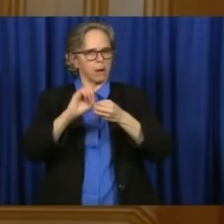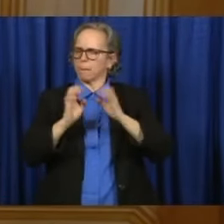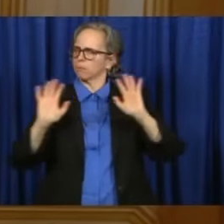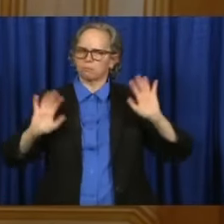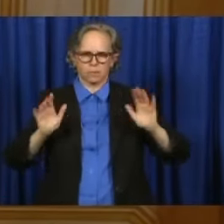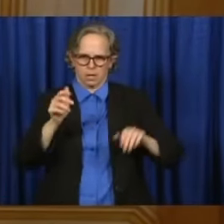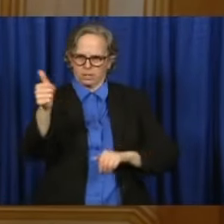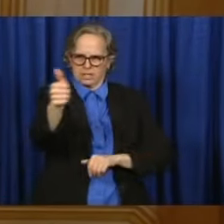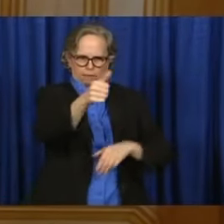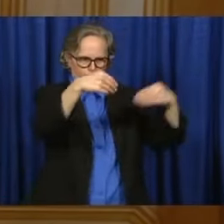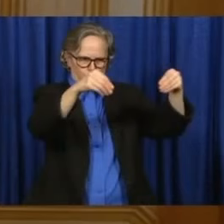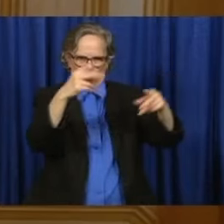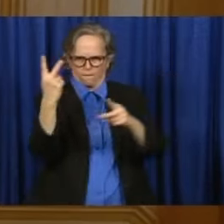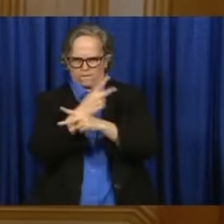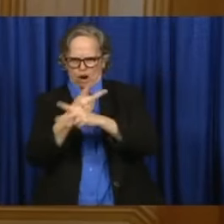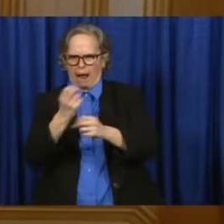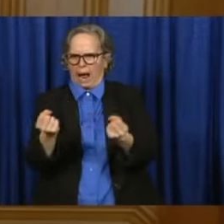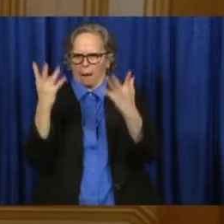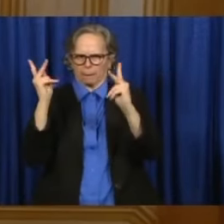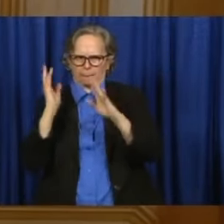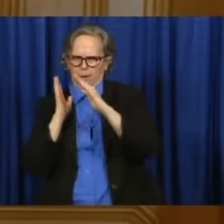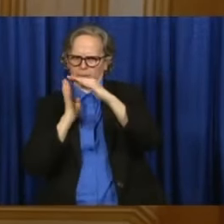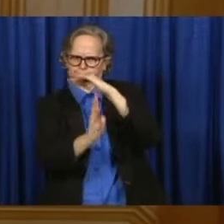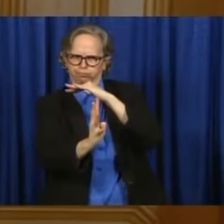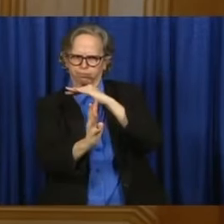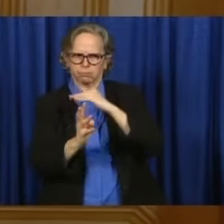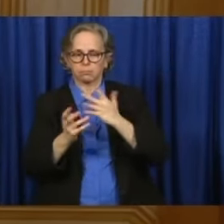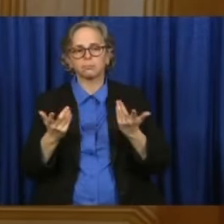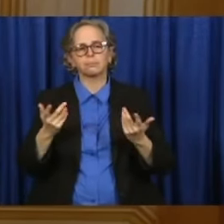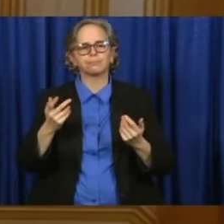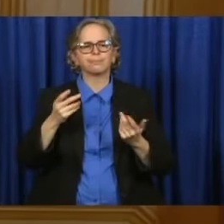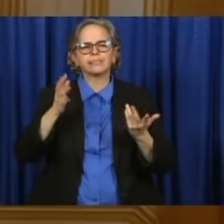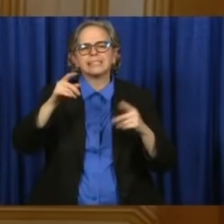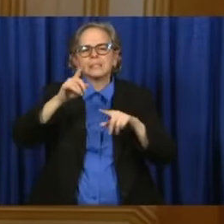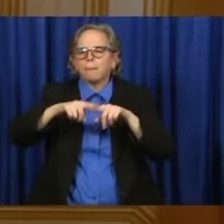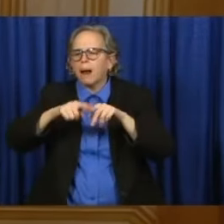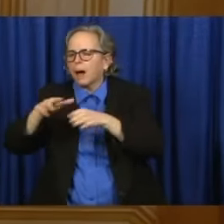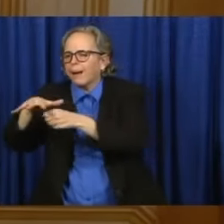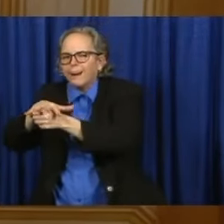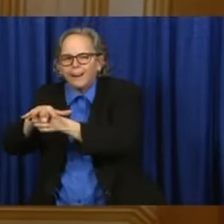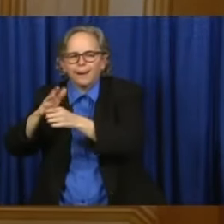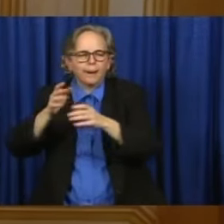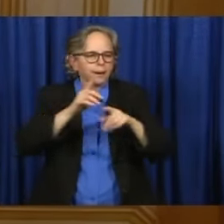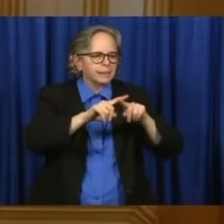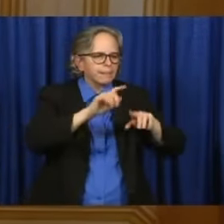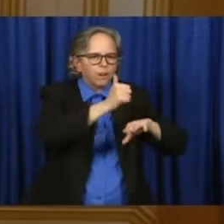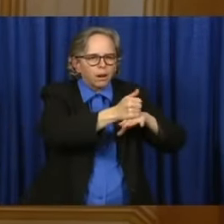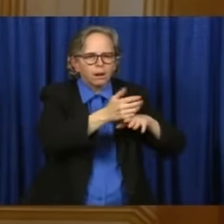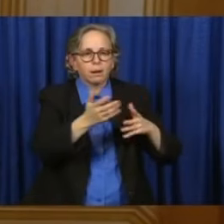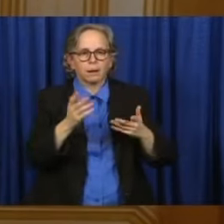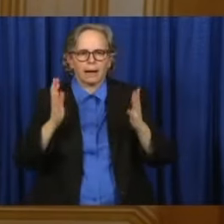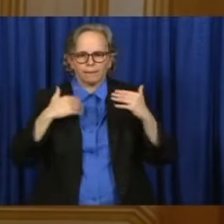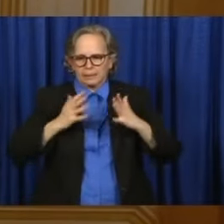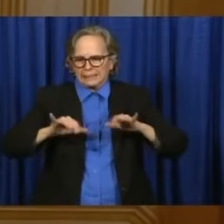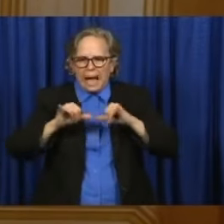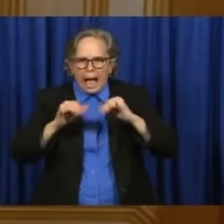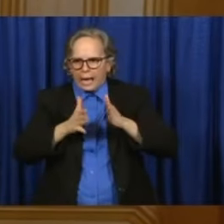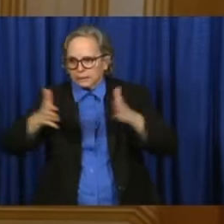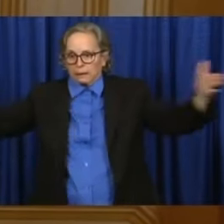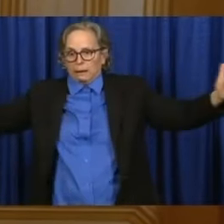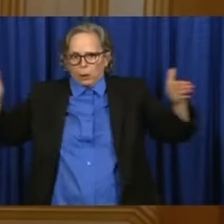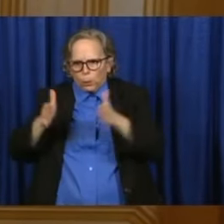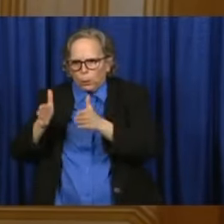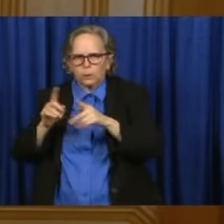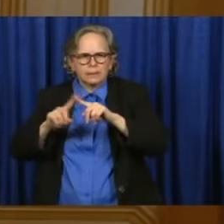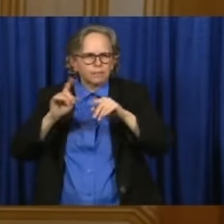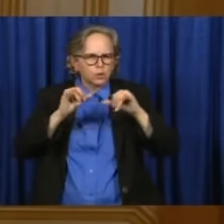every business is configured differently, the aisles are different, the total square feet is certainly different.